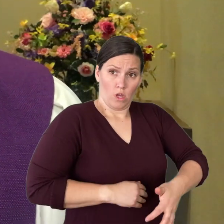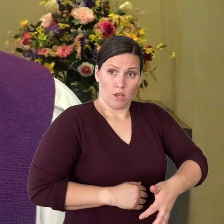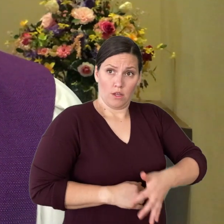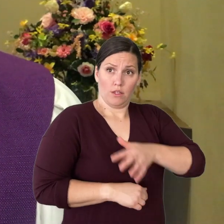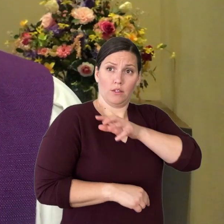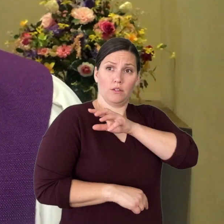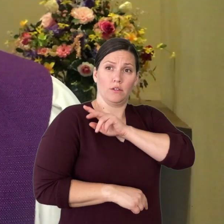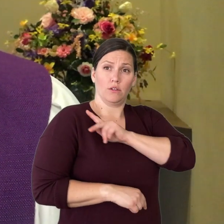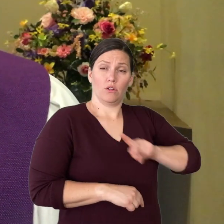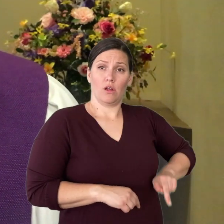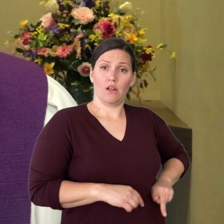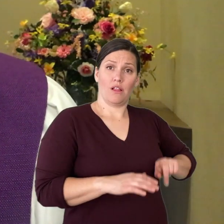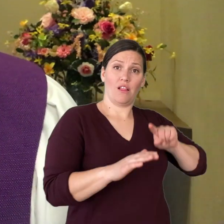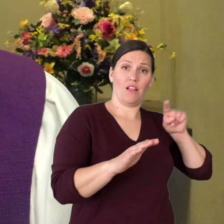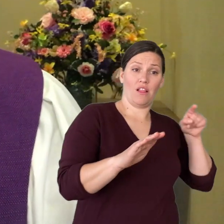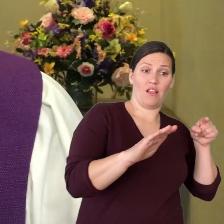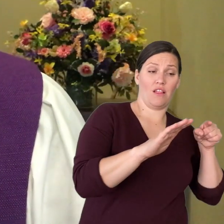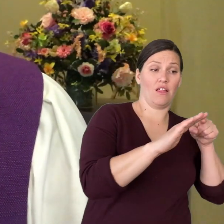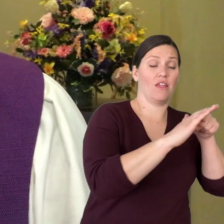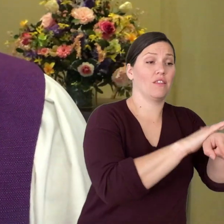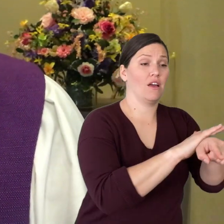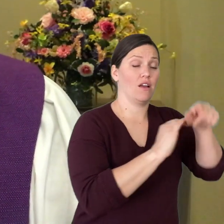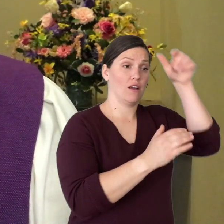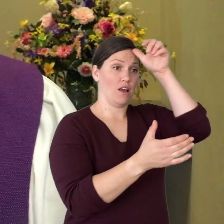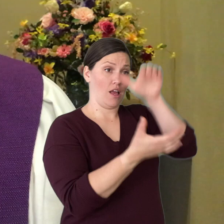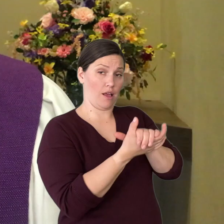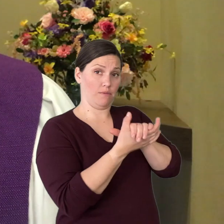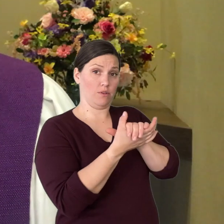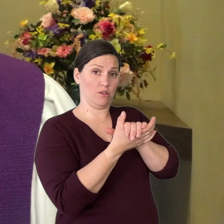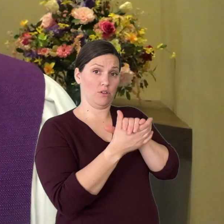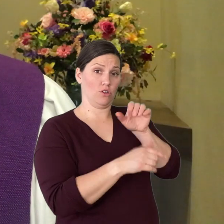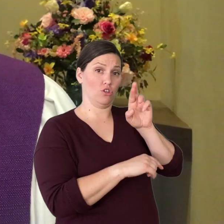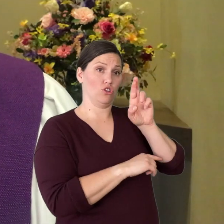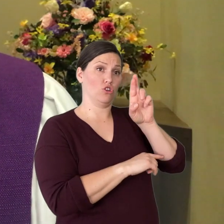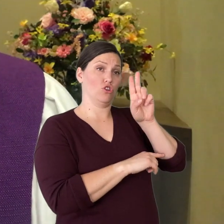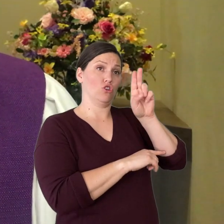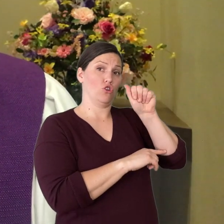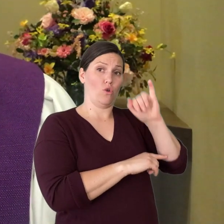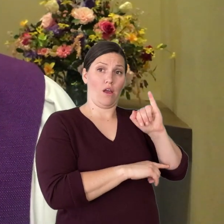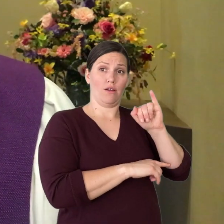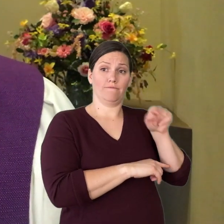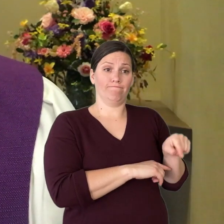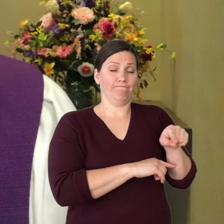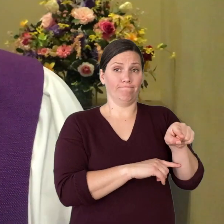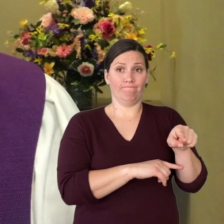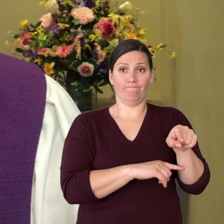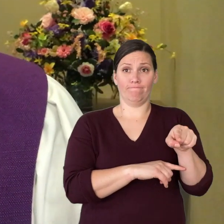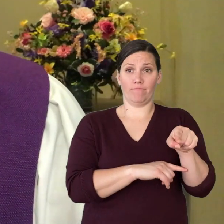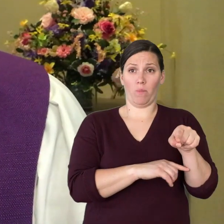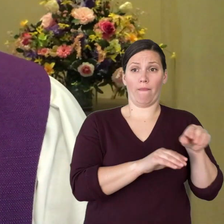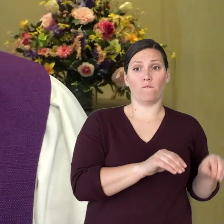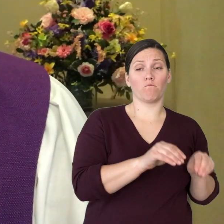so the king kills her husband Uriah. And then they move in together as